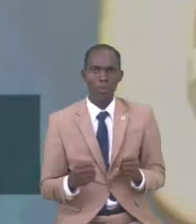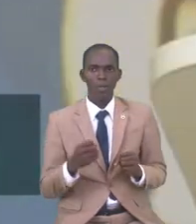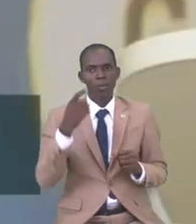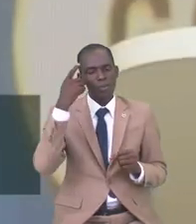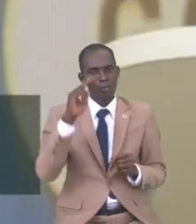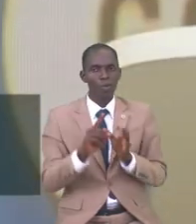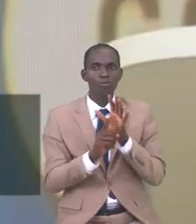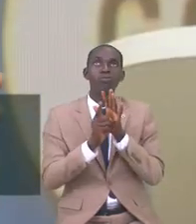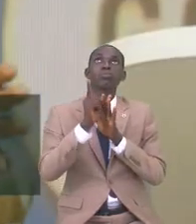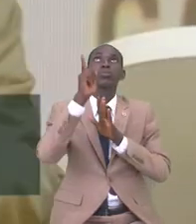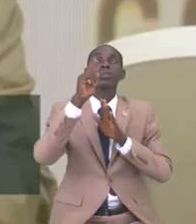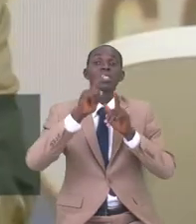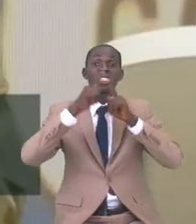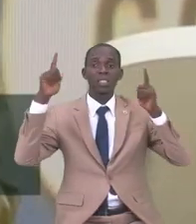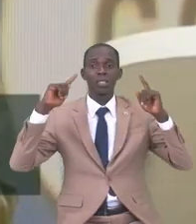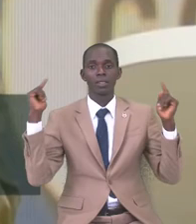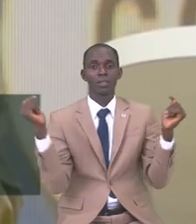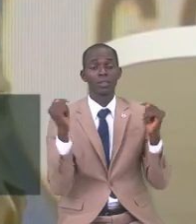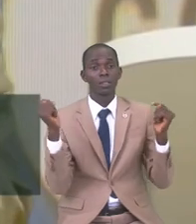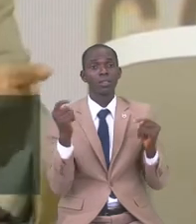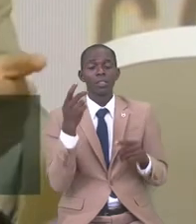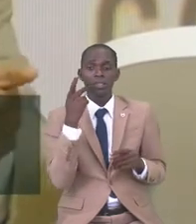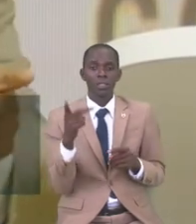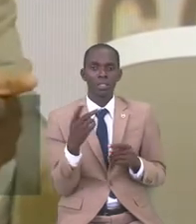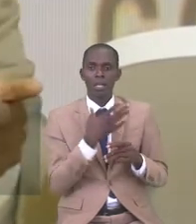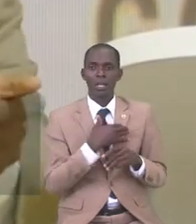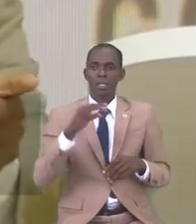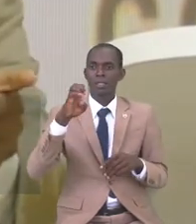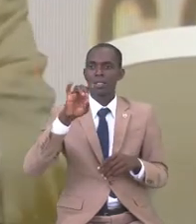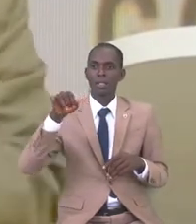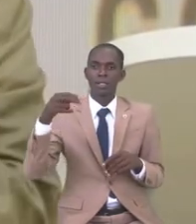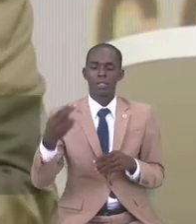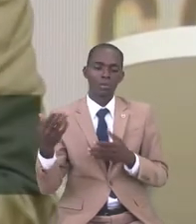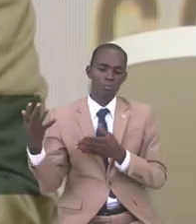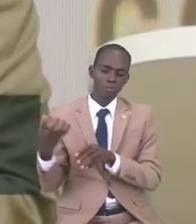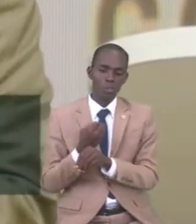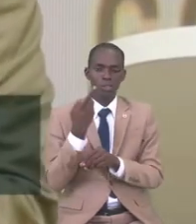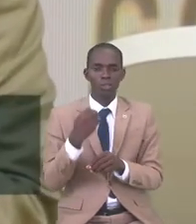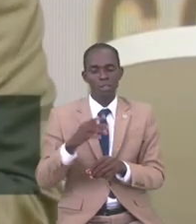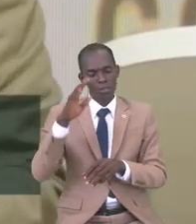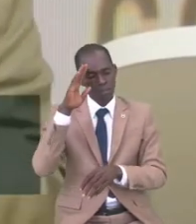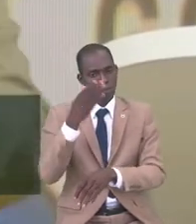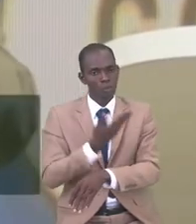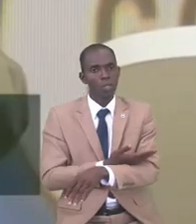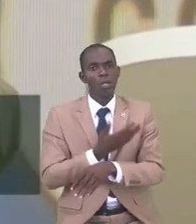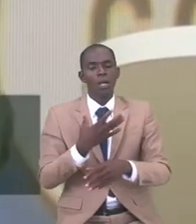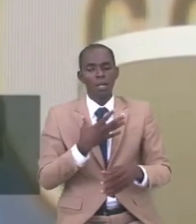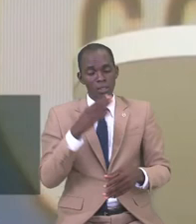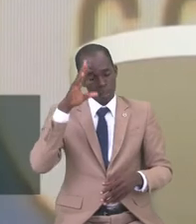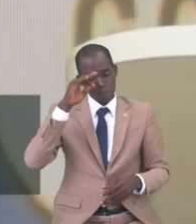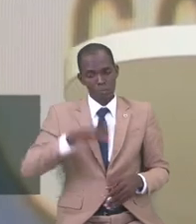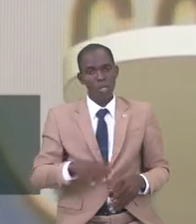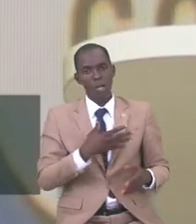23, it says, Elijah took the child and brought him down out of the chamber, out of